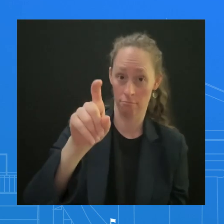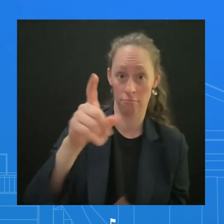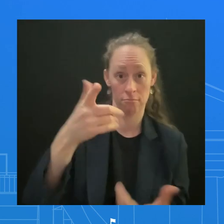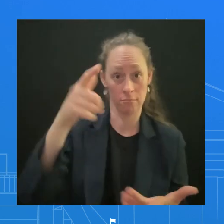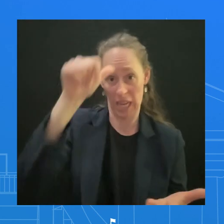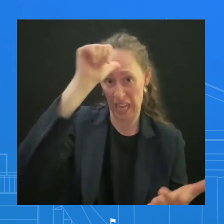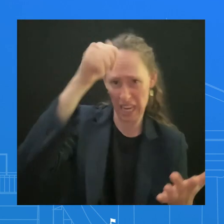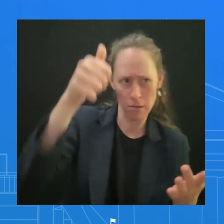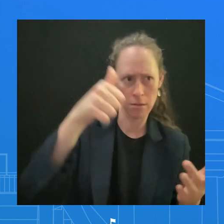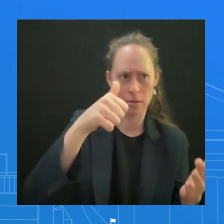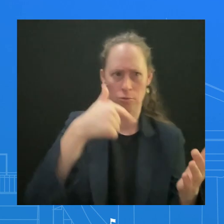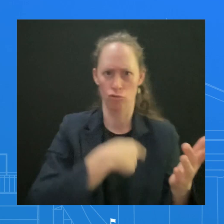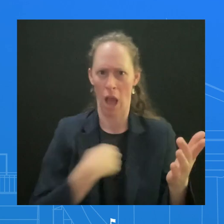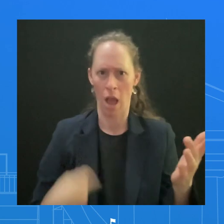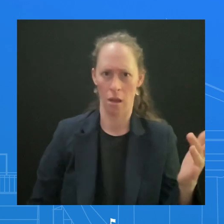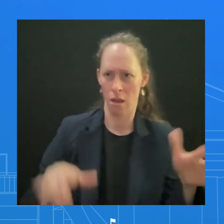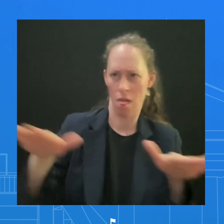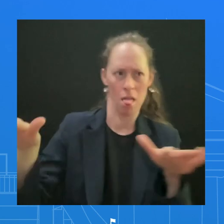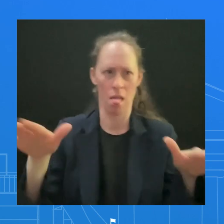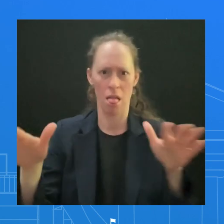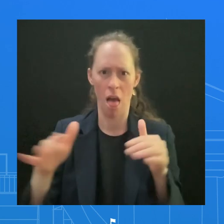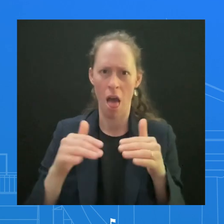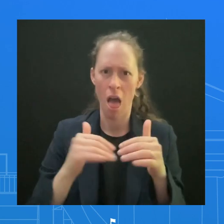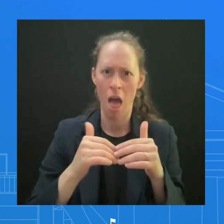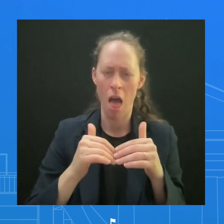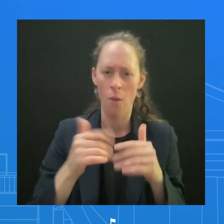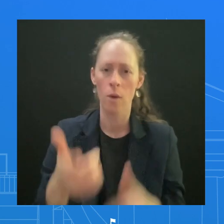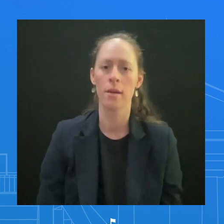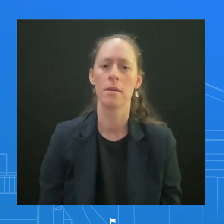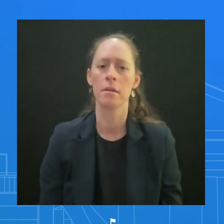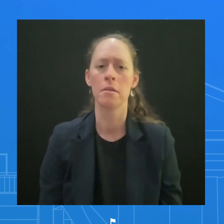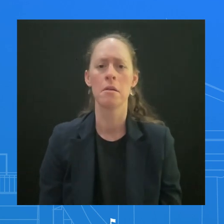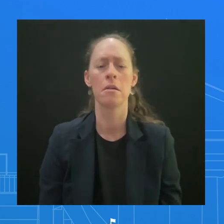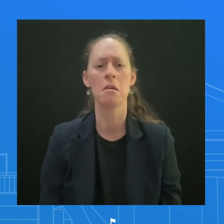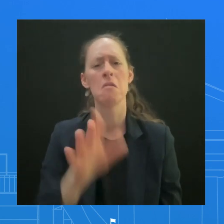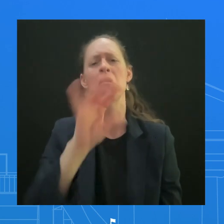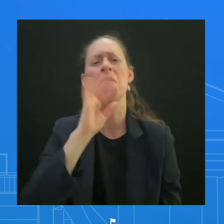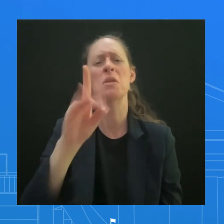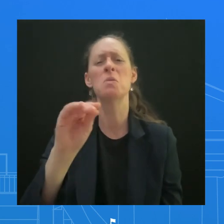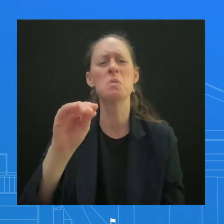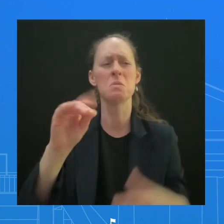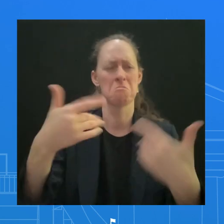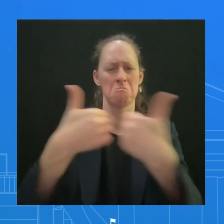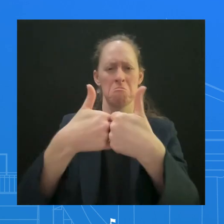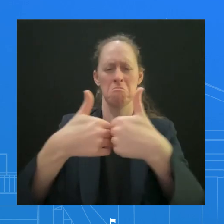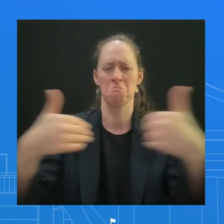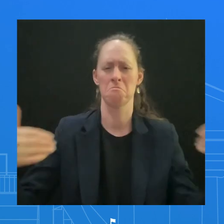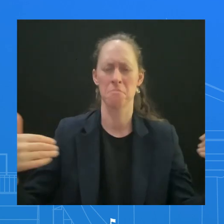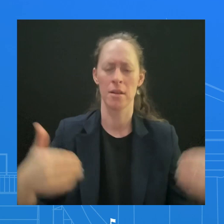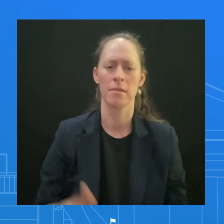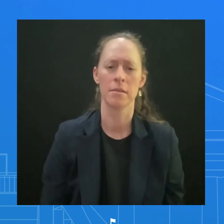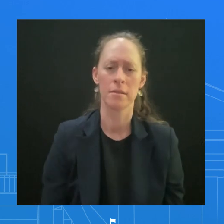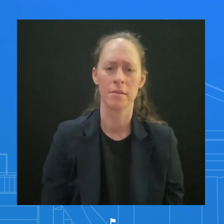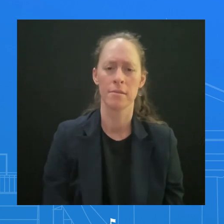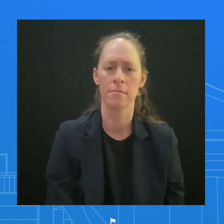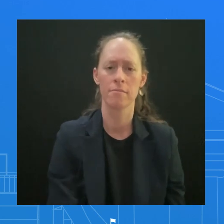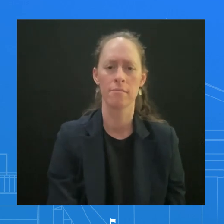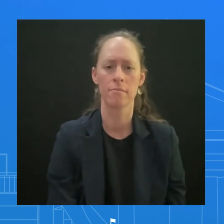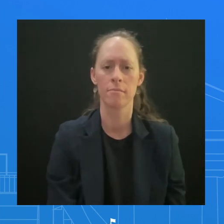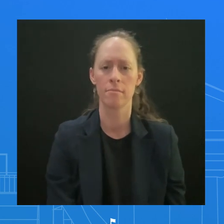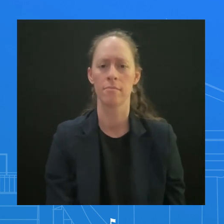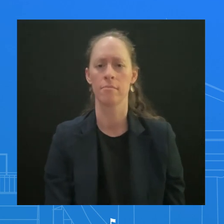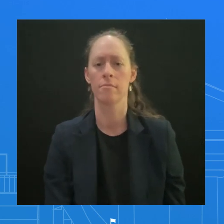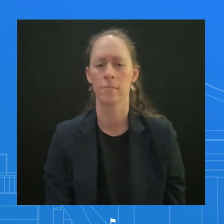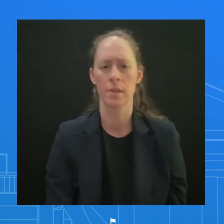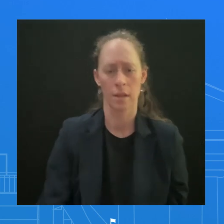look, India has challenges with China as well. Right on their doorstep, but